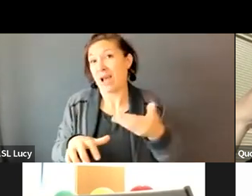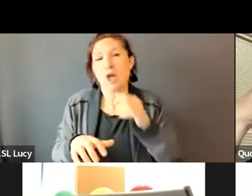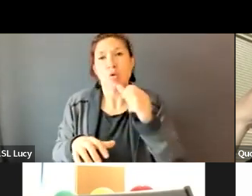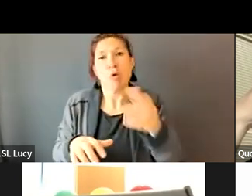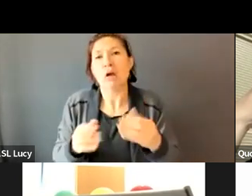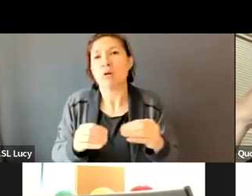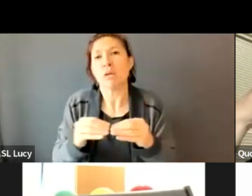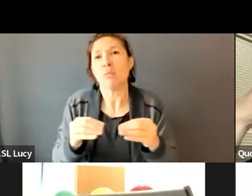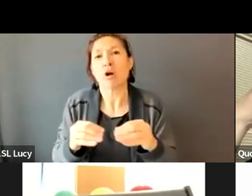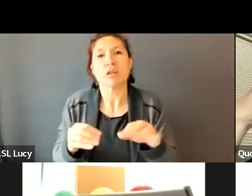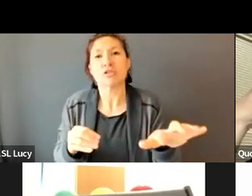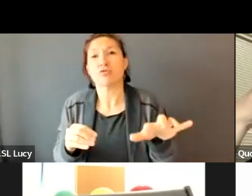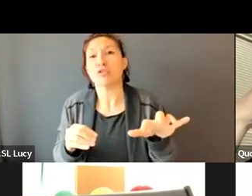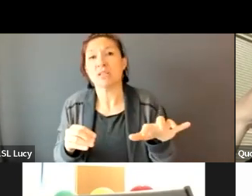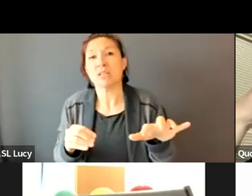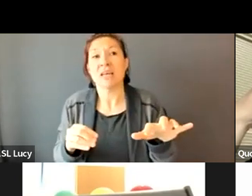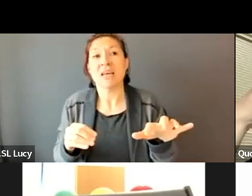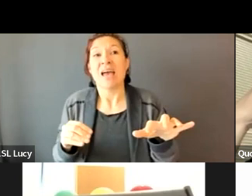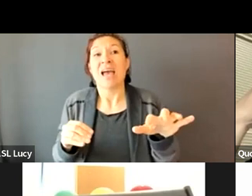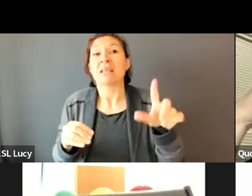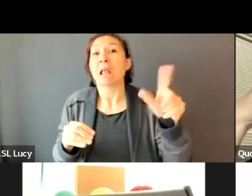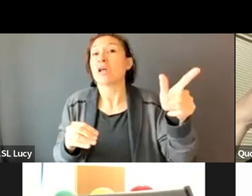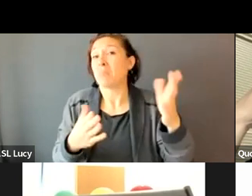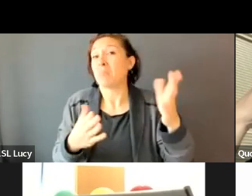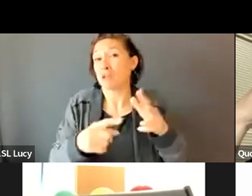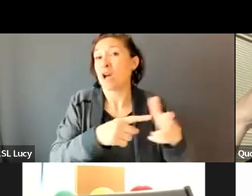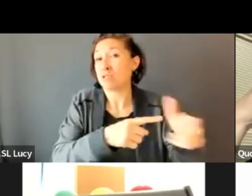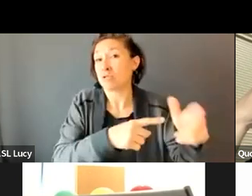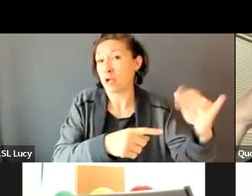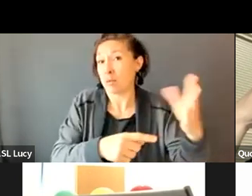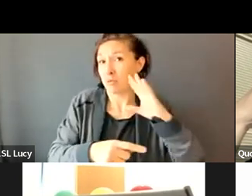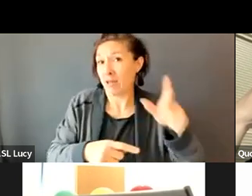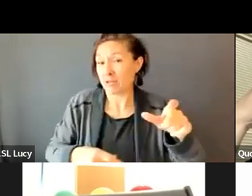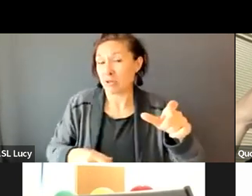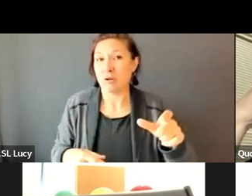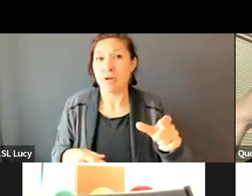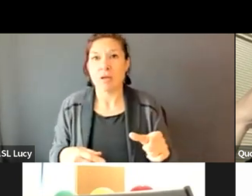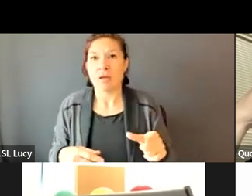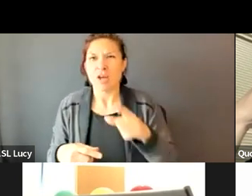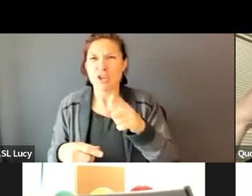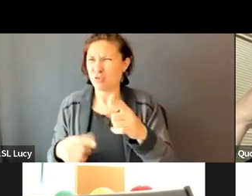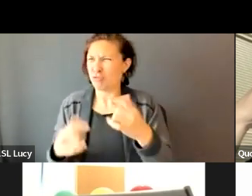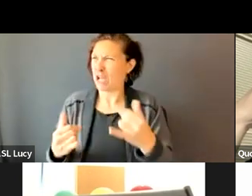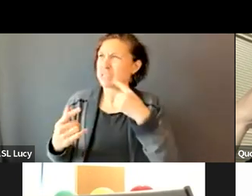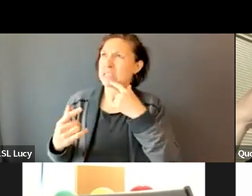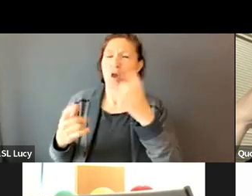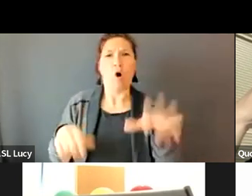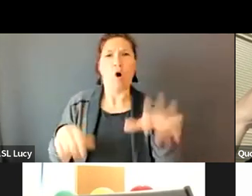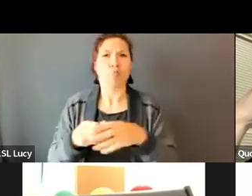sizing that we're at and this feels mixed message it's like we're gonna grow and then reduce